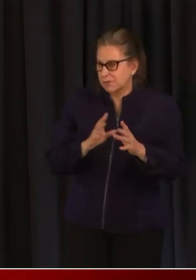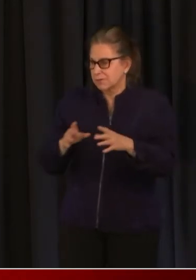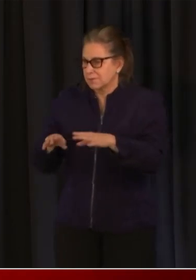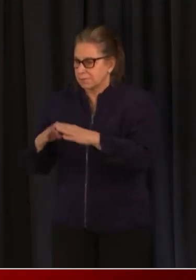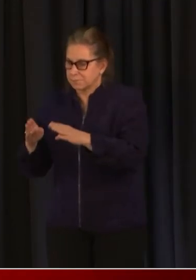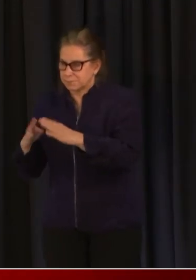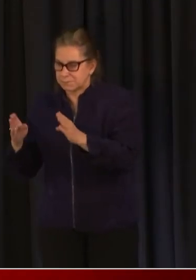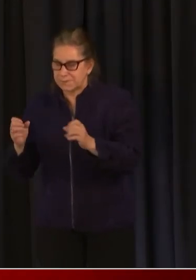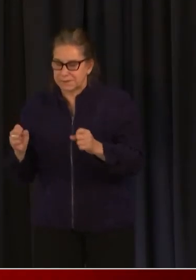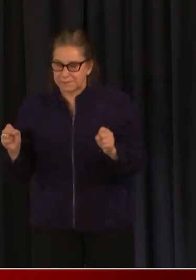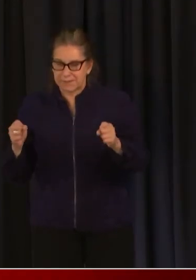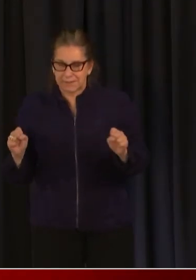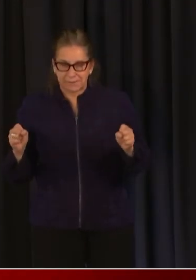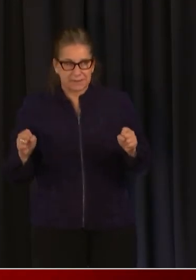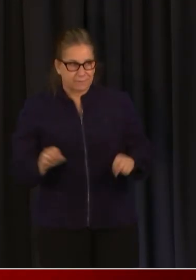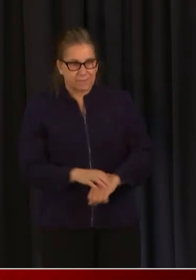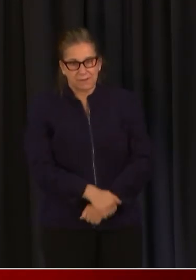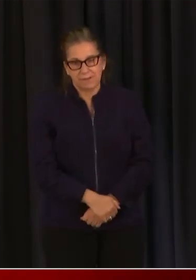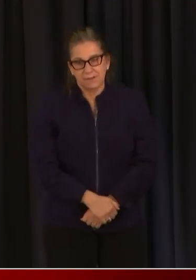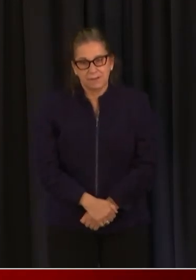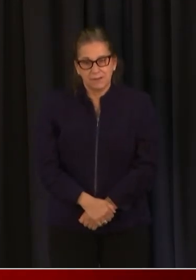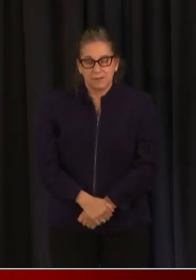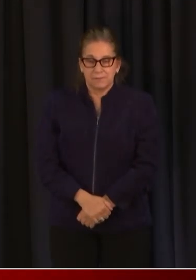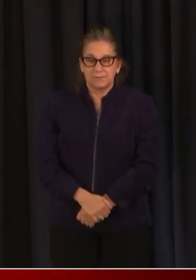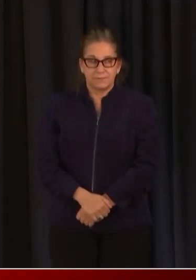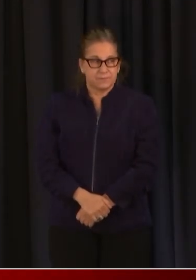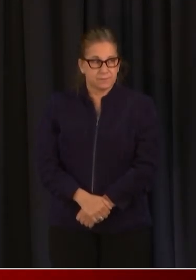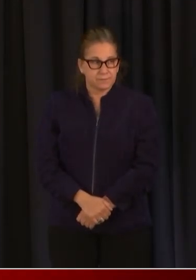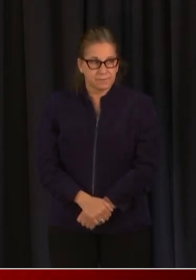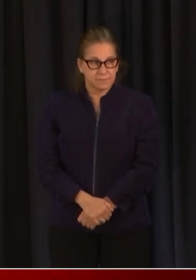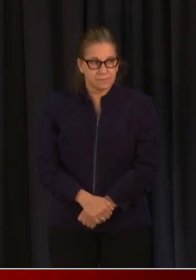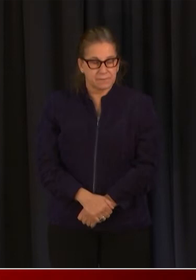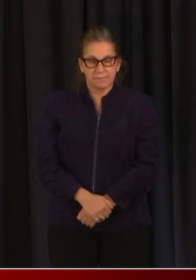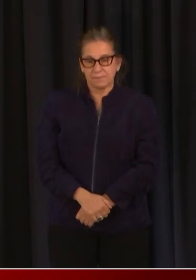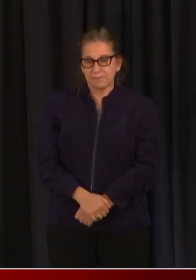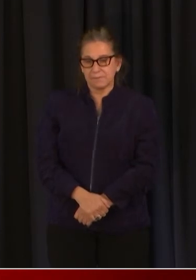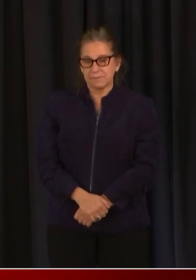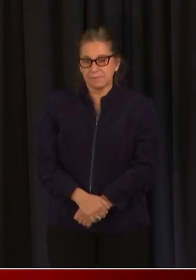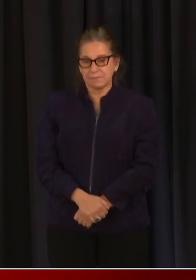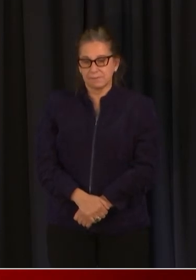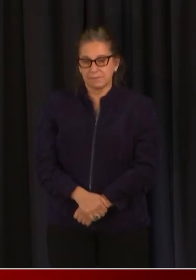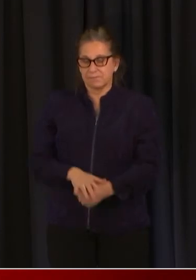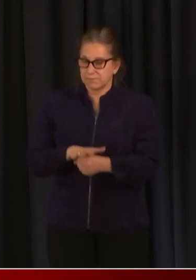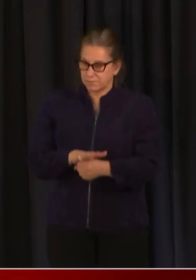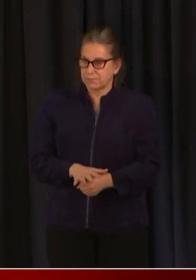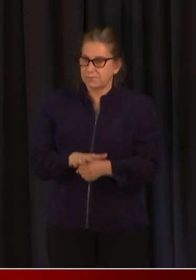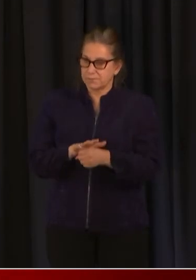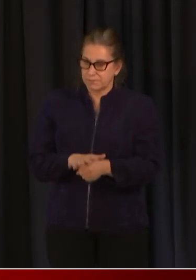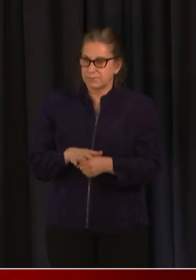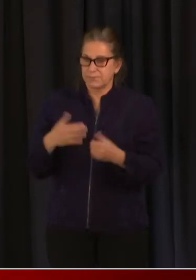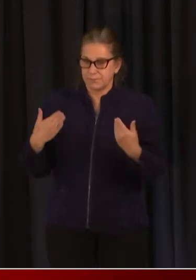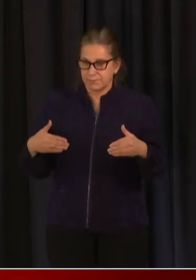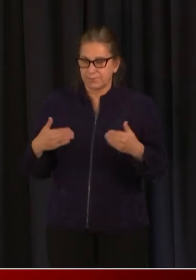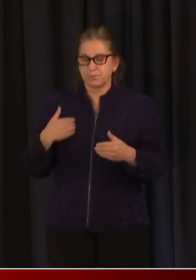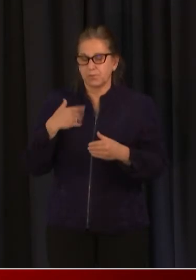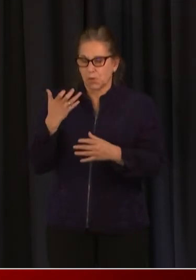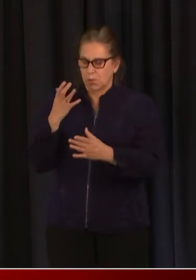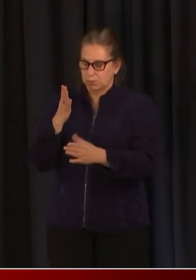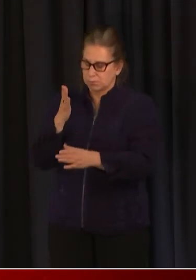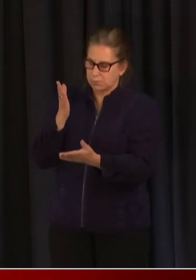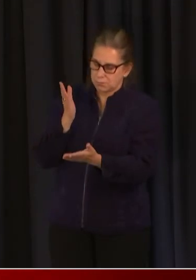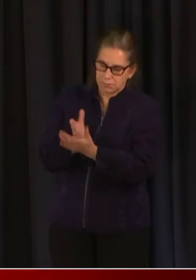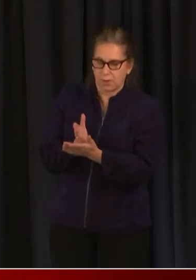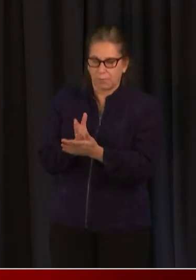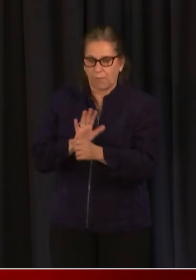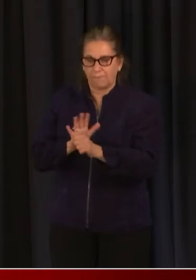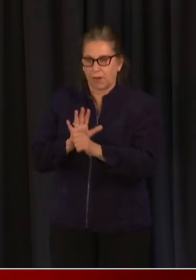safe, but really focus on crushing those numbers of infections and getting